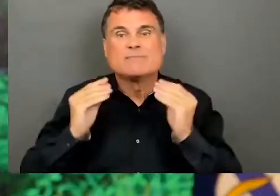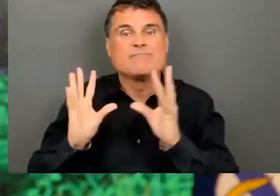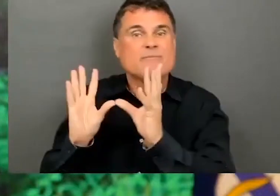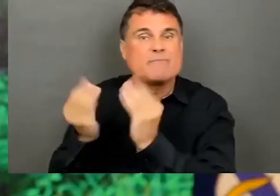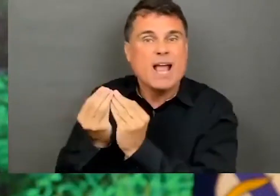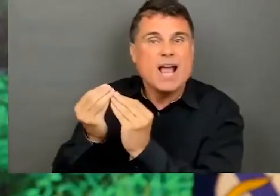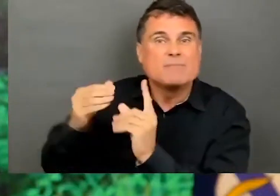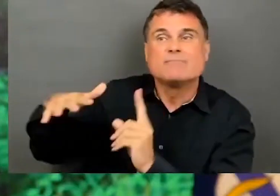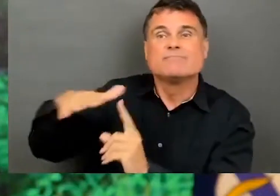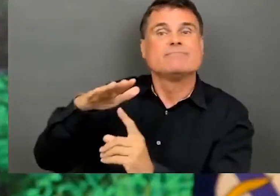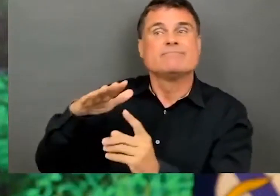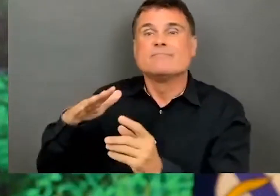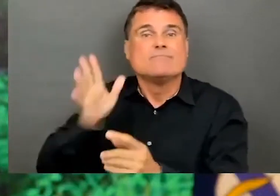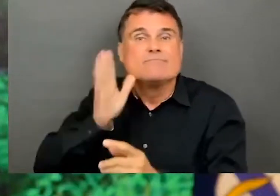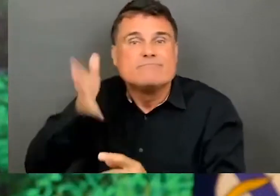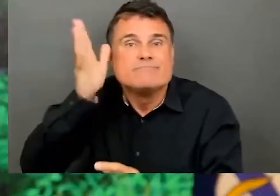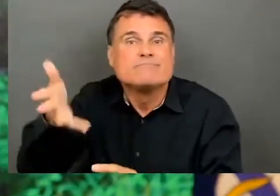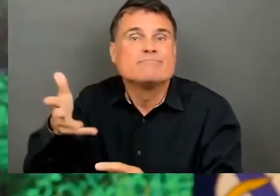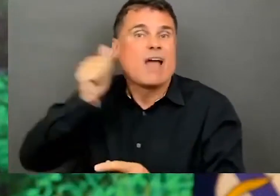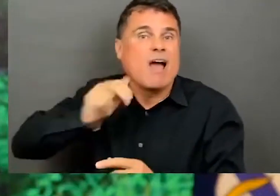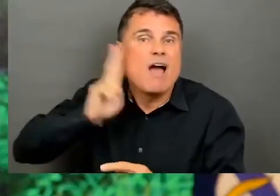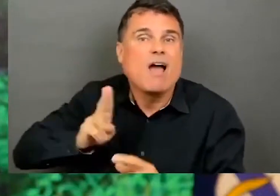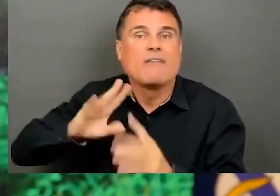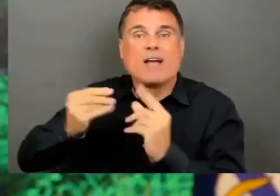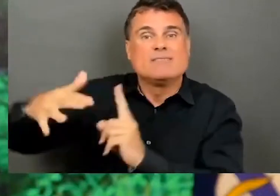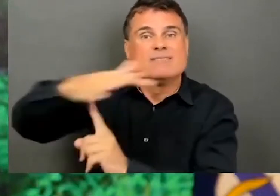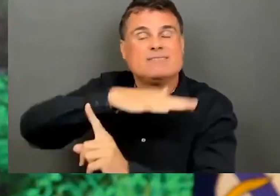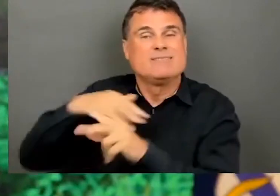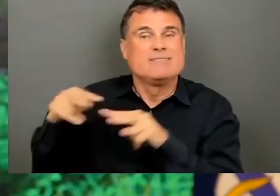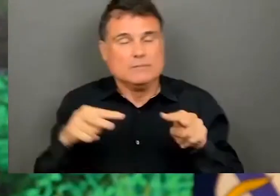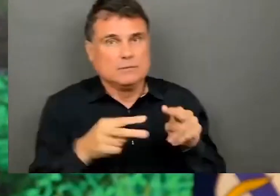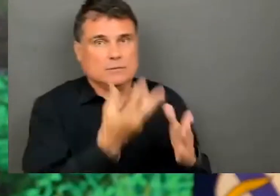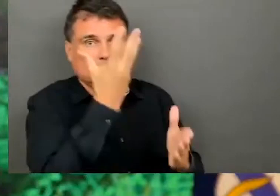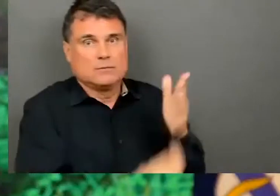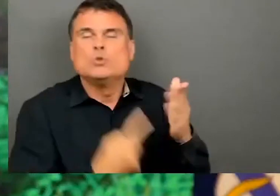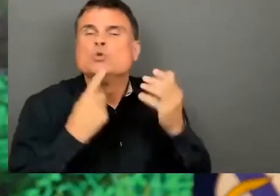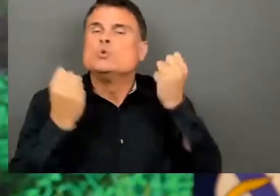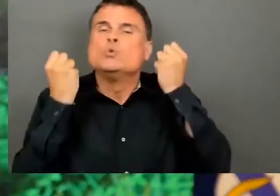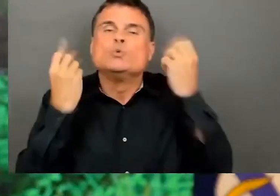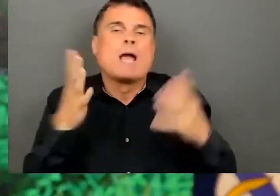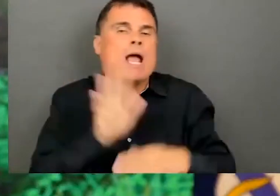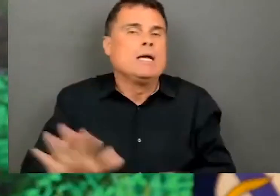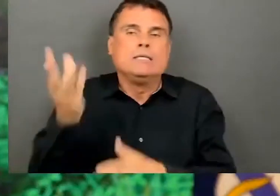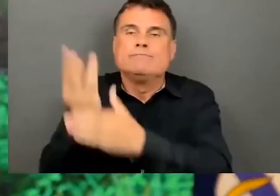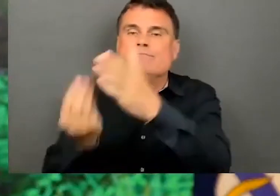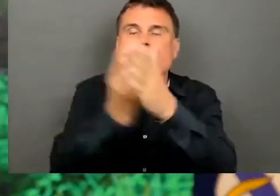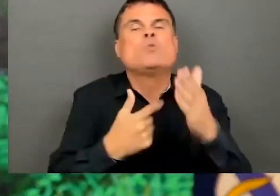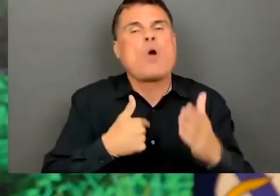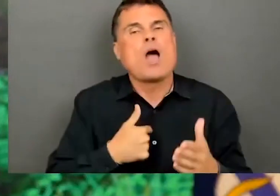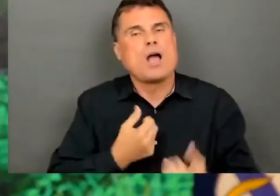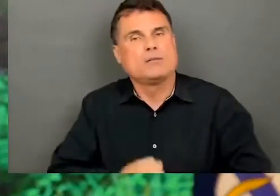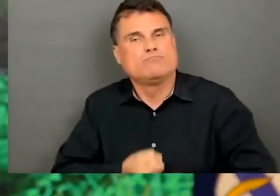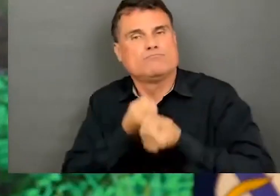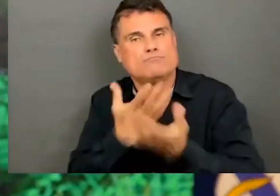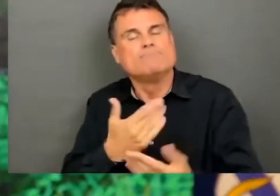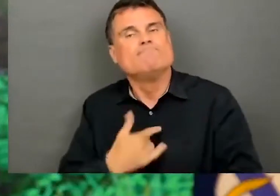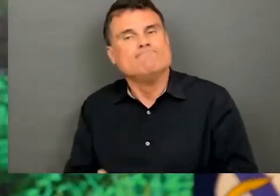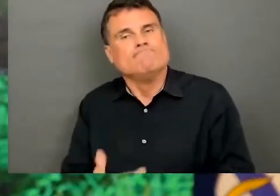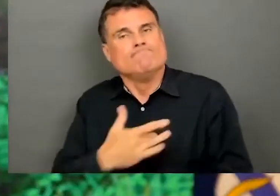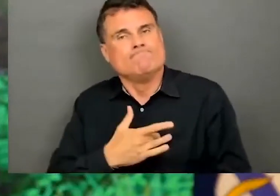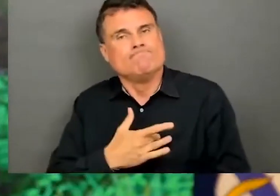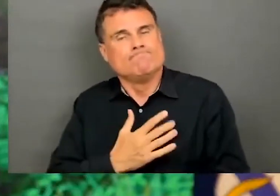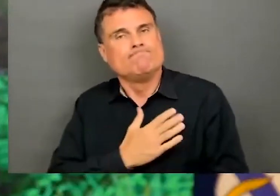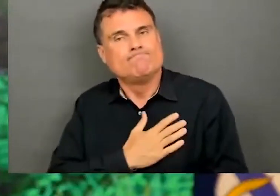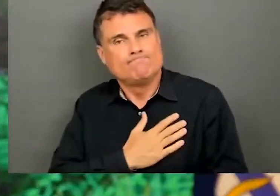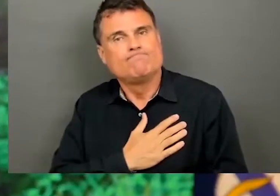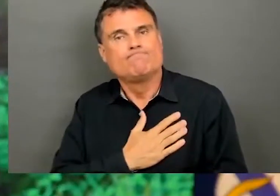hard last year. I extend my condolences on behalf of the province and the Premier to everybody who's missing a family member or a